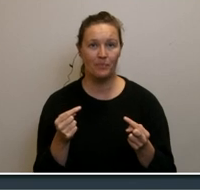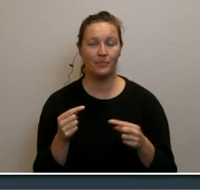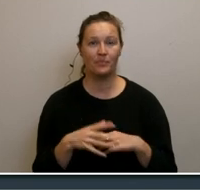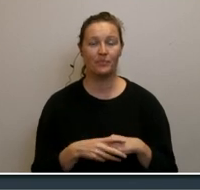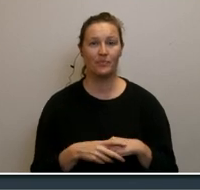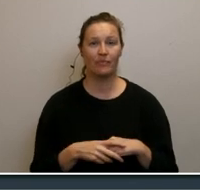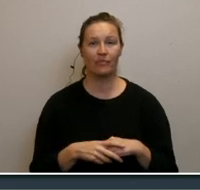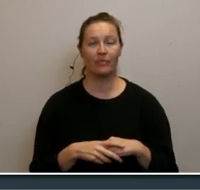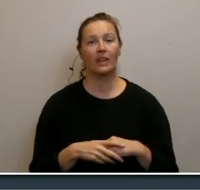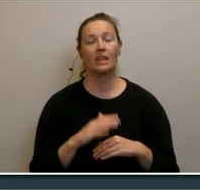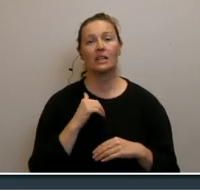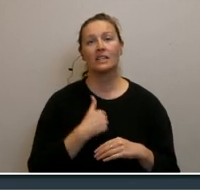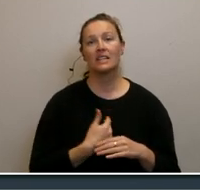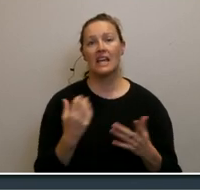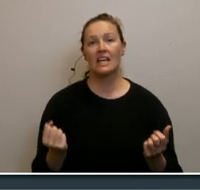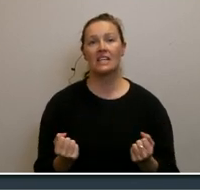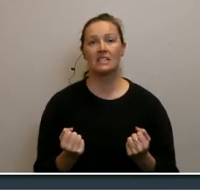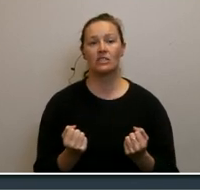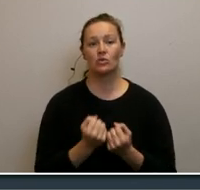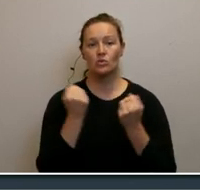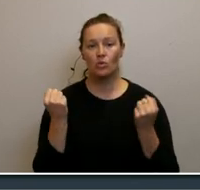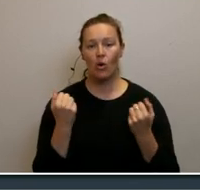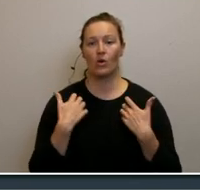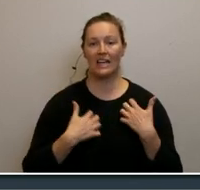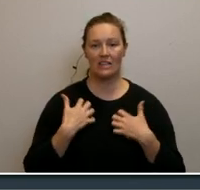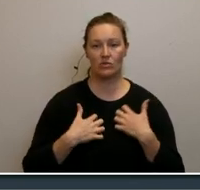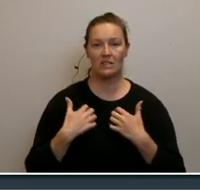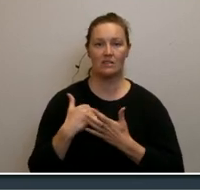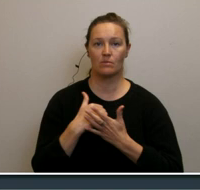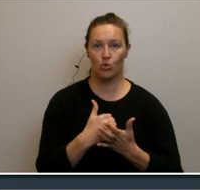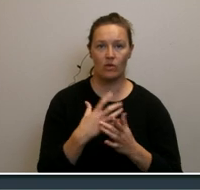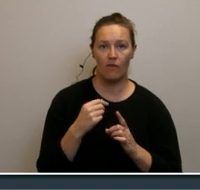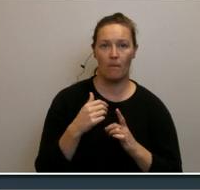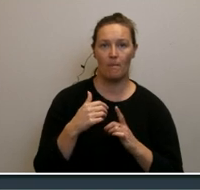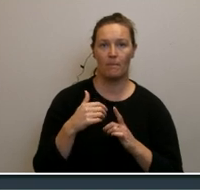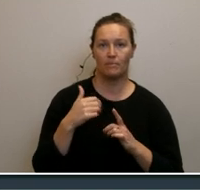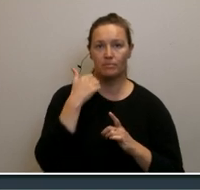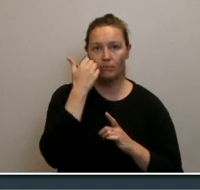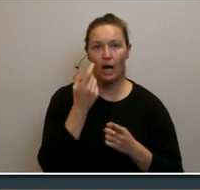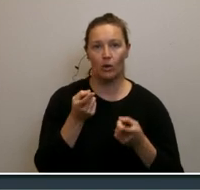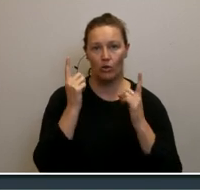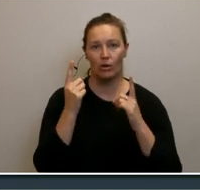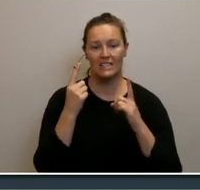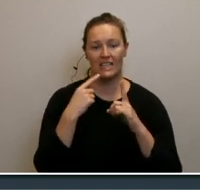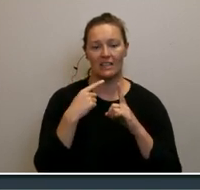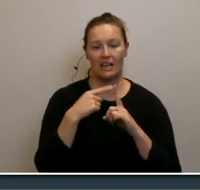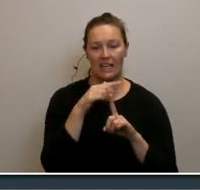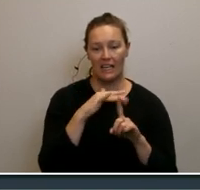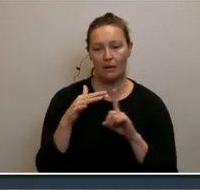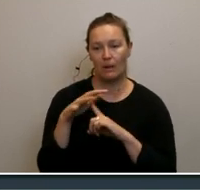require strong interest, support, involvement from Mana Whenua Hapu without a doubt. This is quite an historic